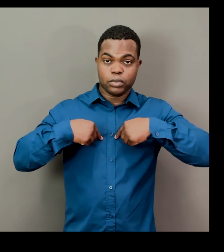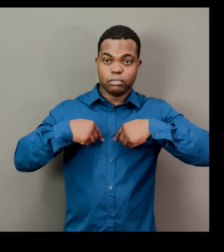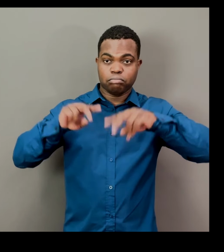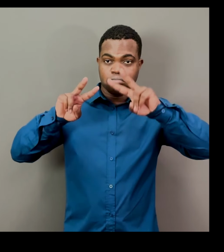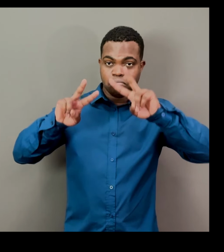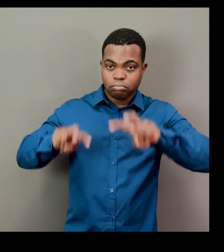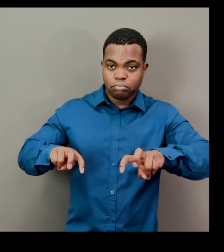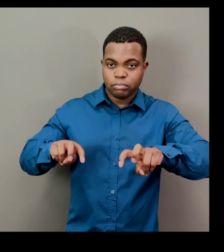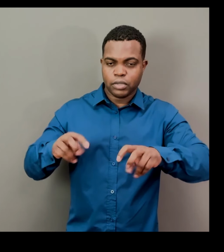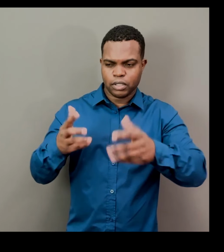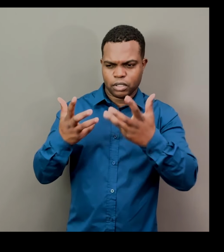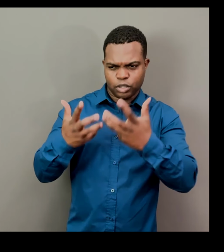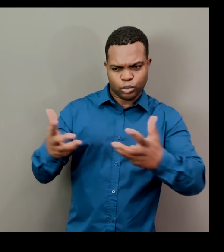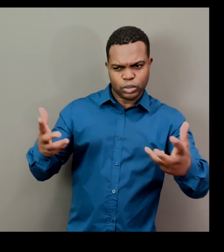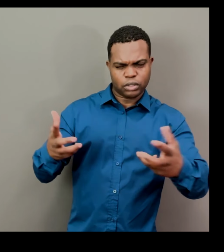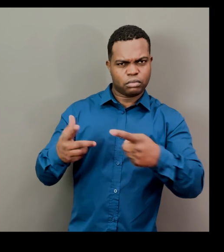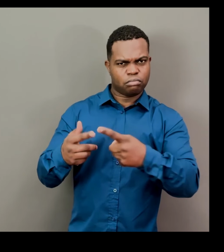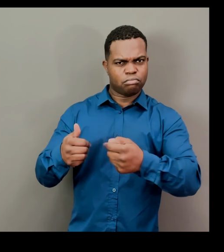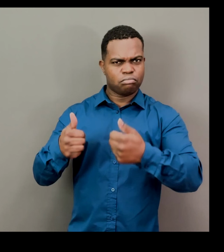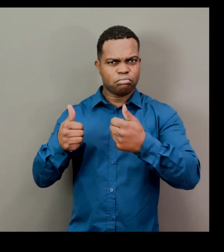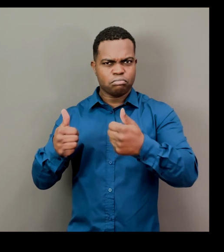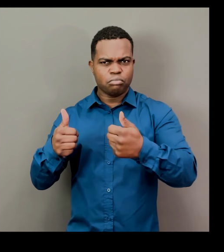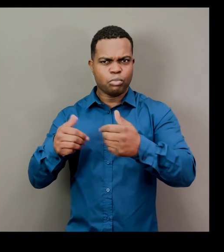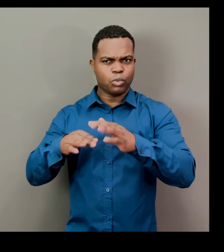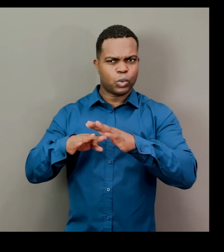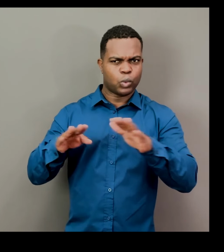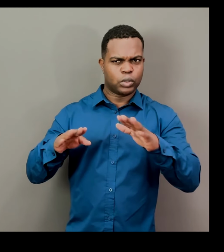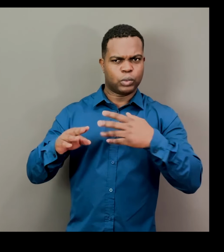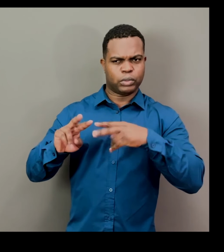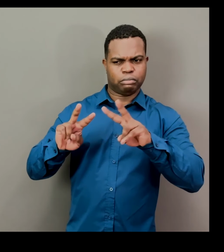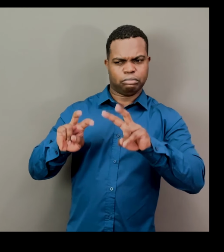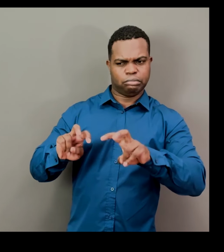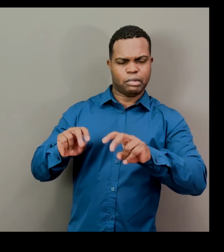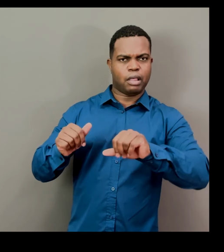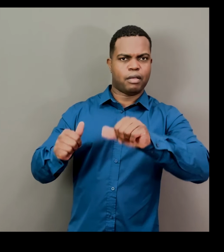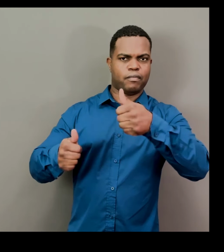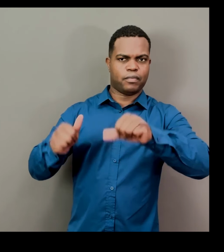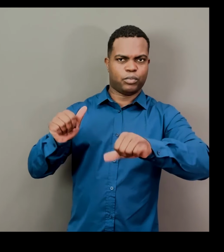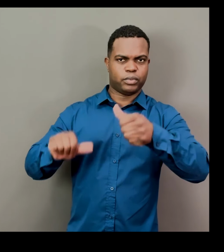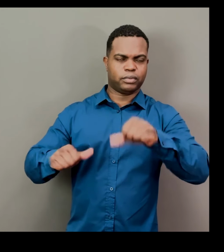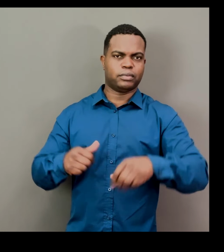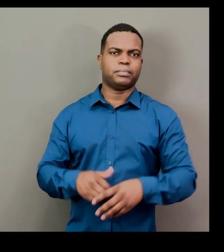definition of what is a reliable source.